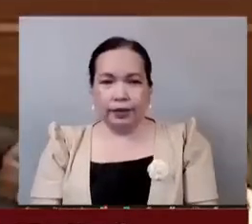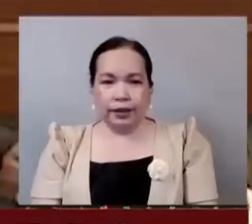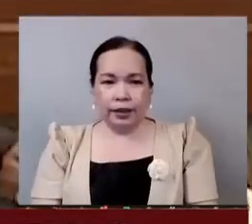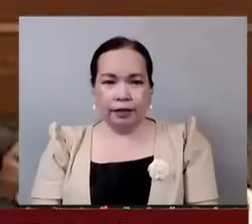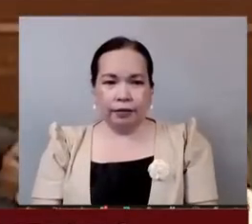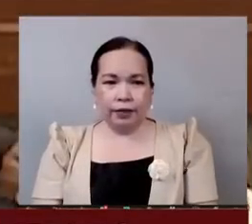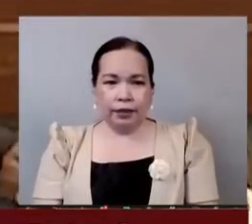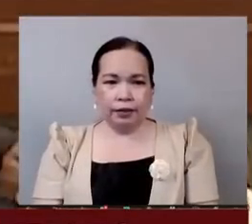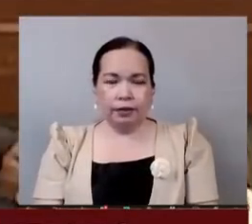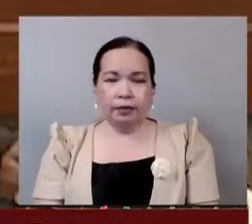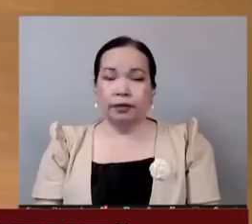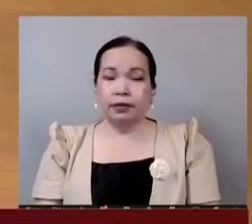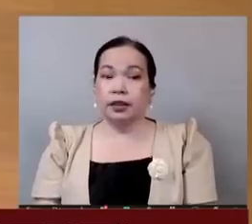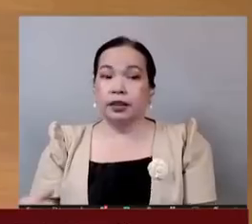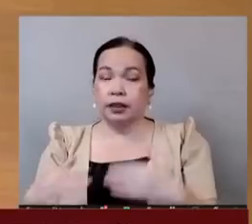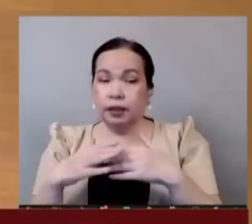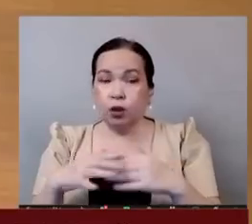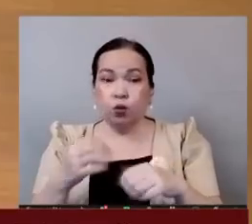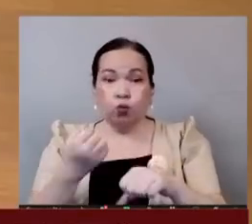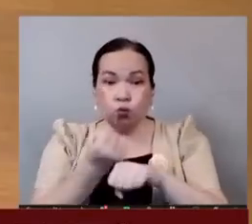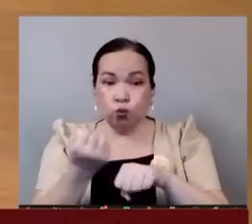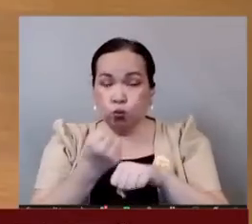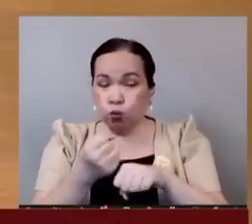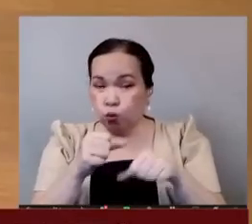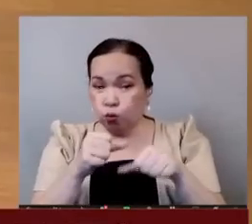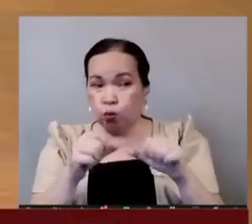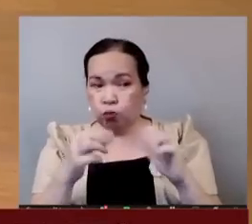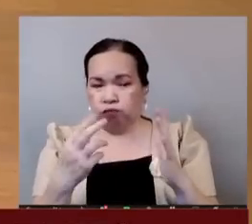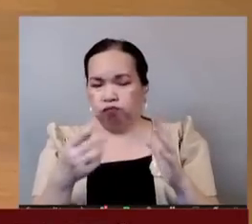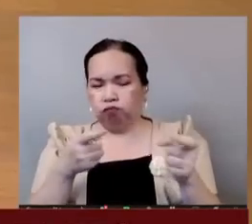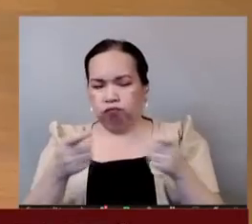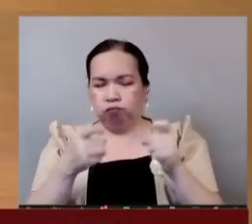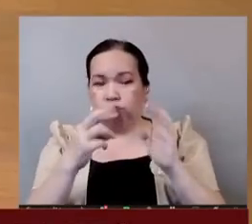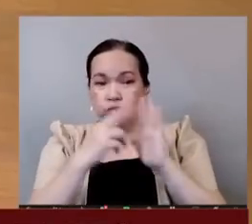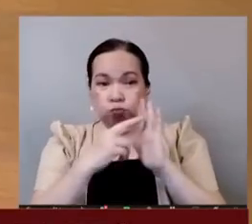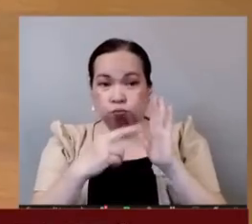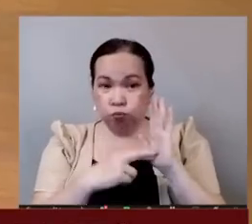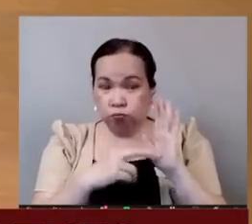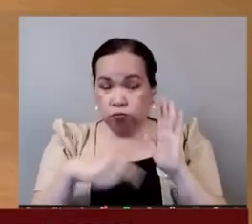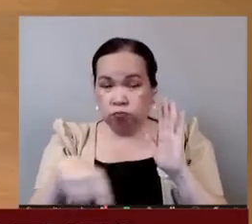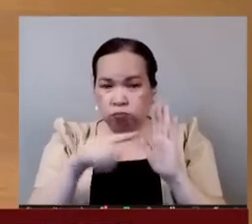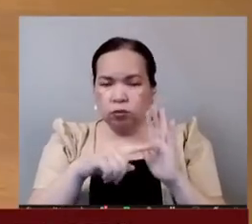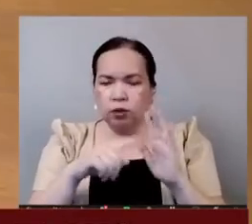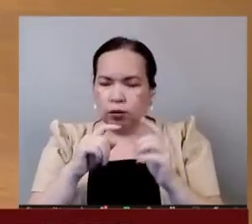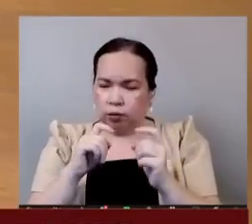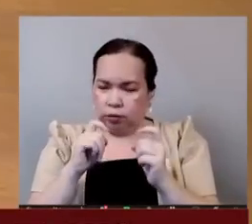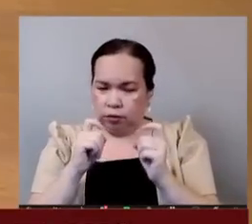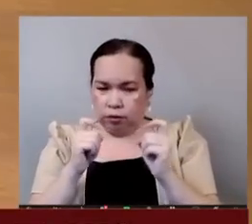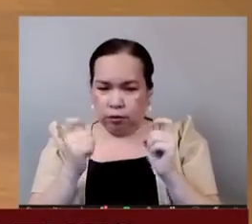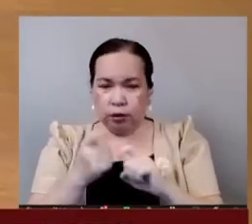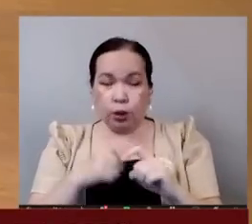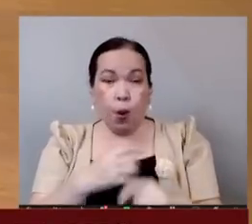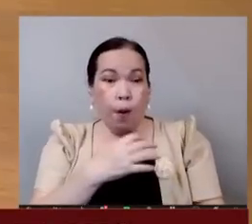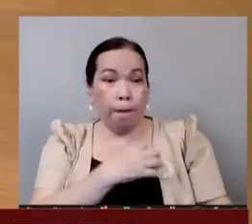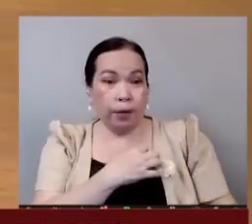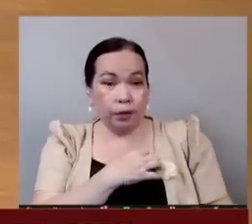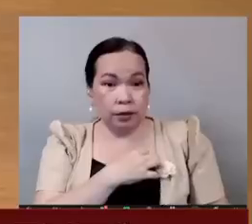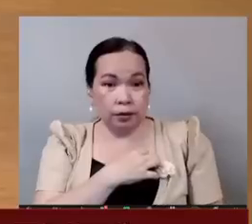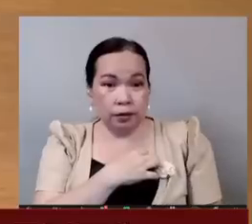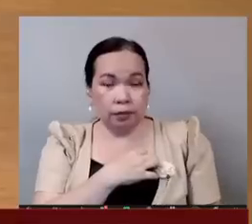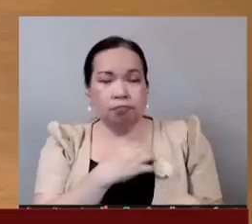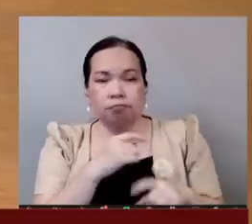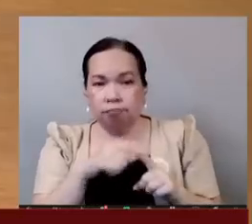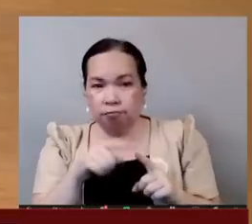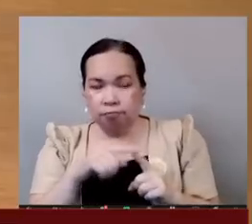A strong and stable rule of law will strengthen the foundation of our transformation. Our police and armed forces are being strengthened